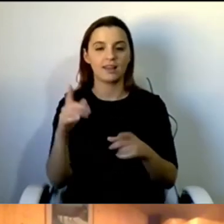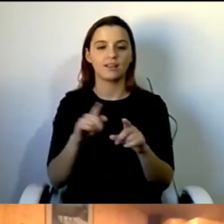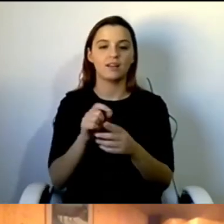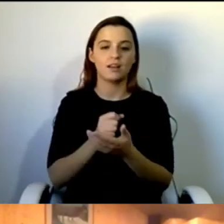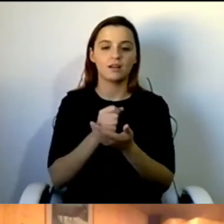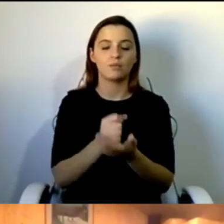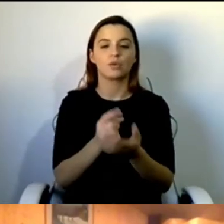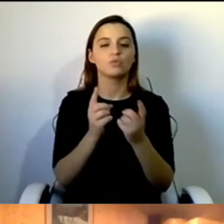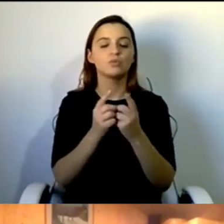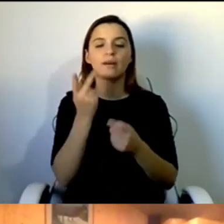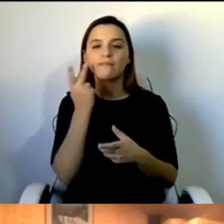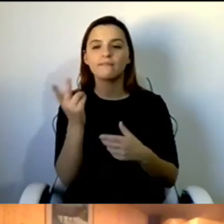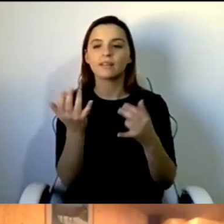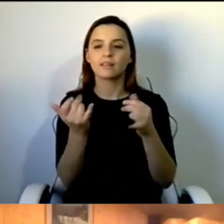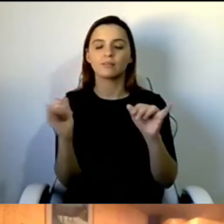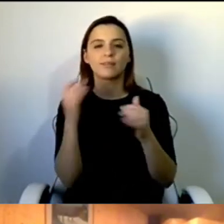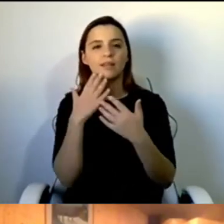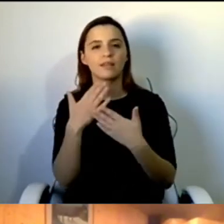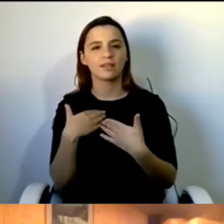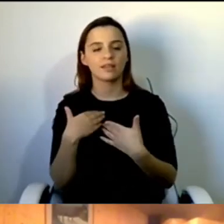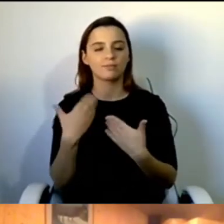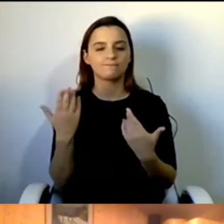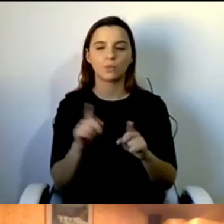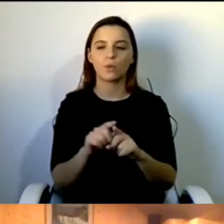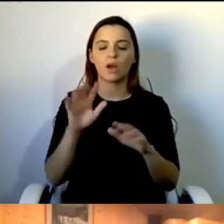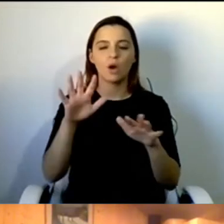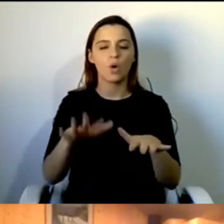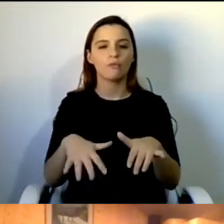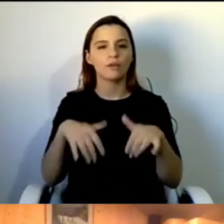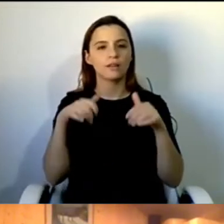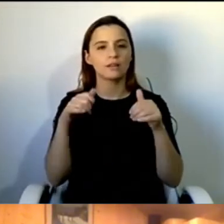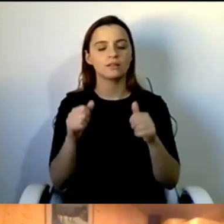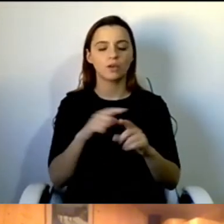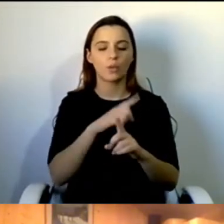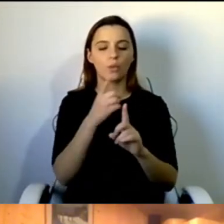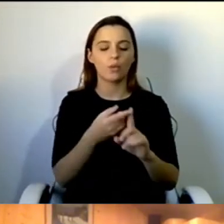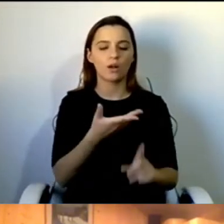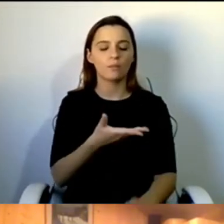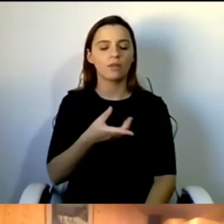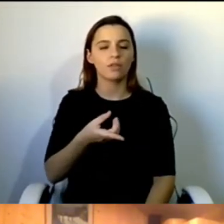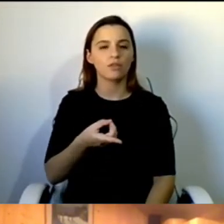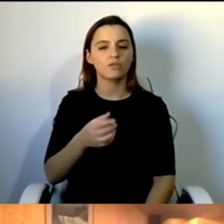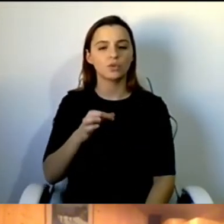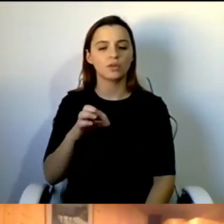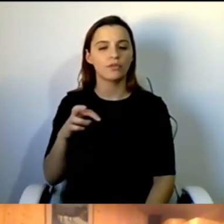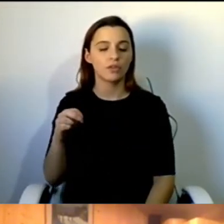in a conference at the end of 1983. And the reaction was very